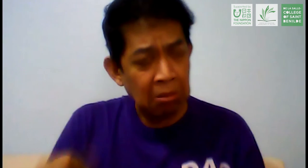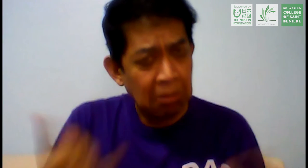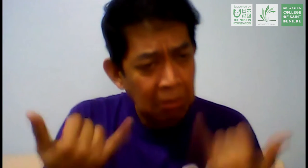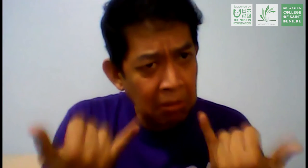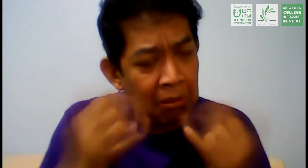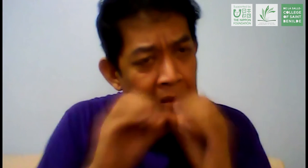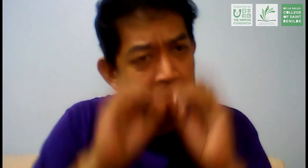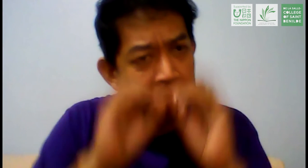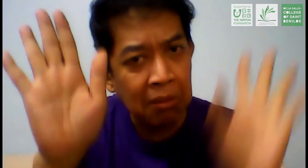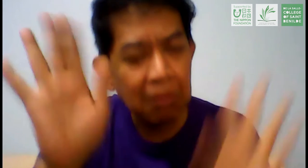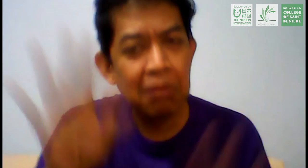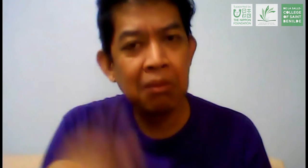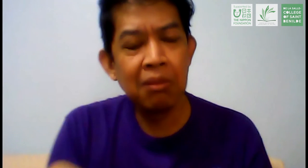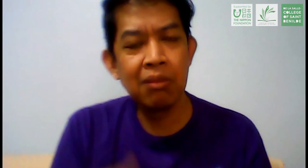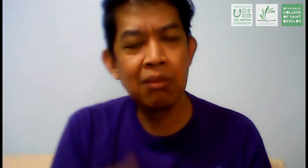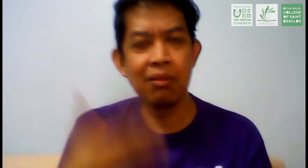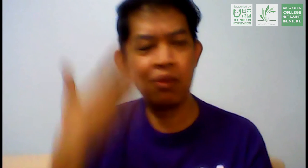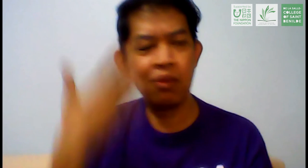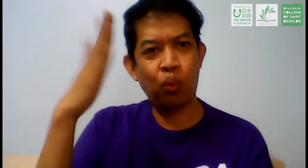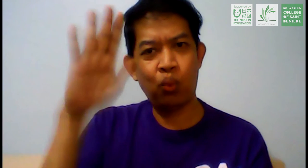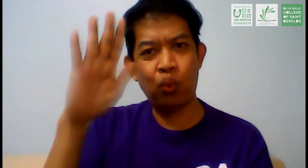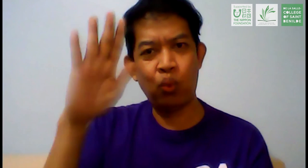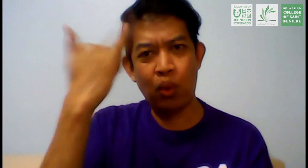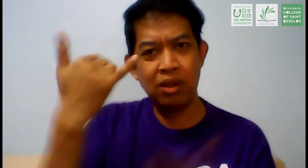include the left and right.